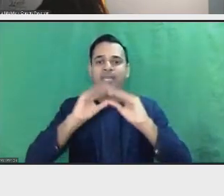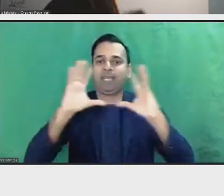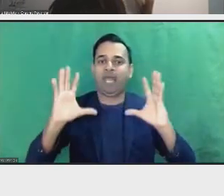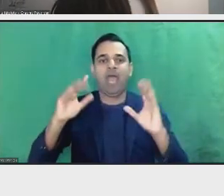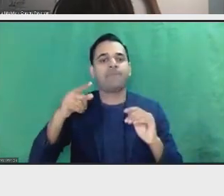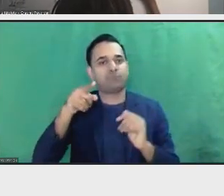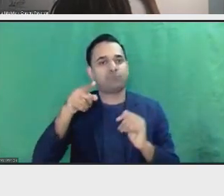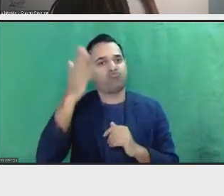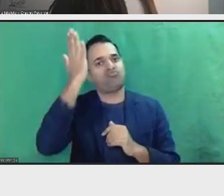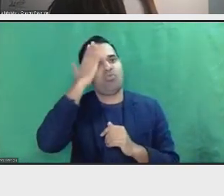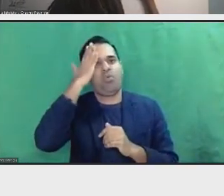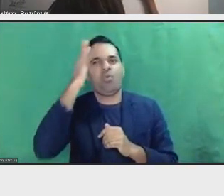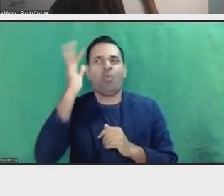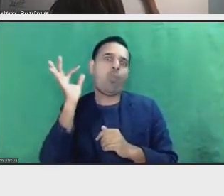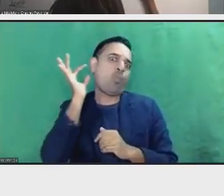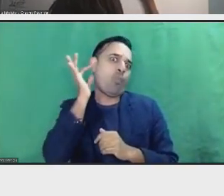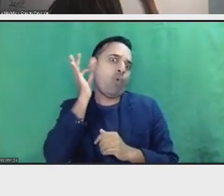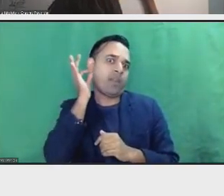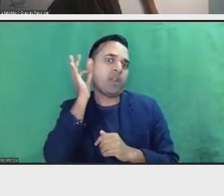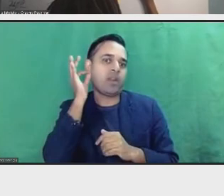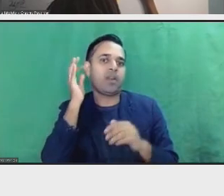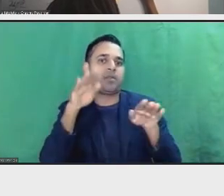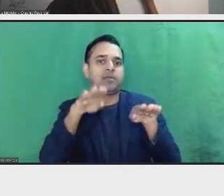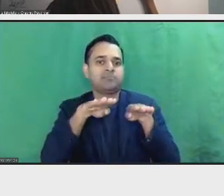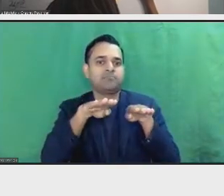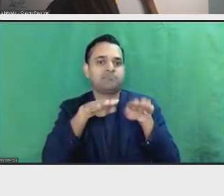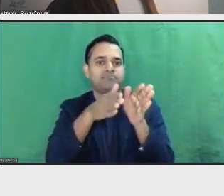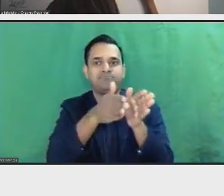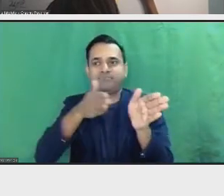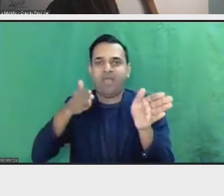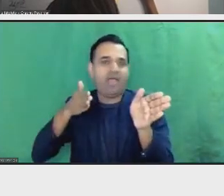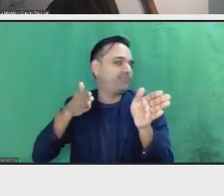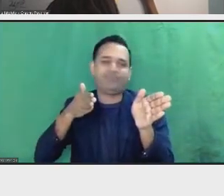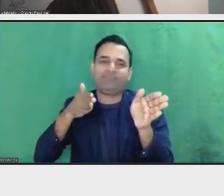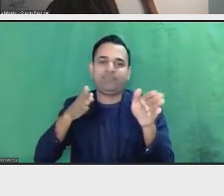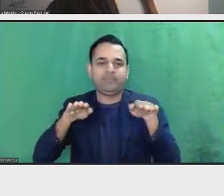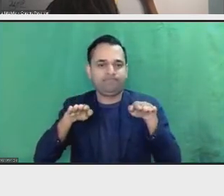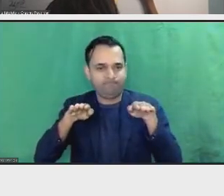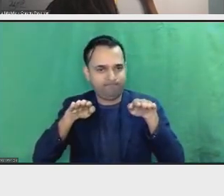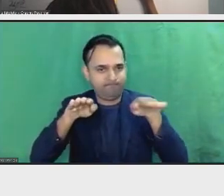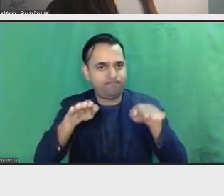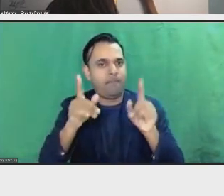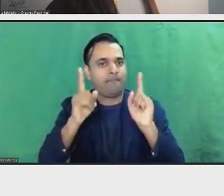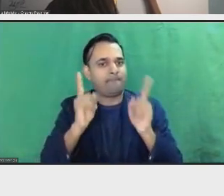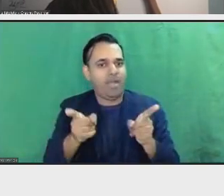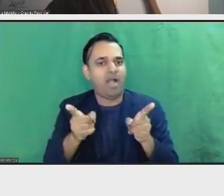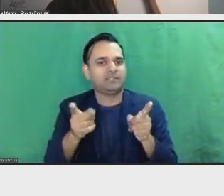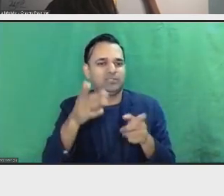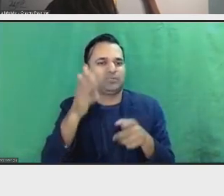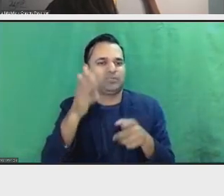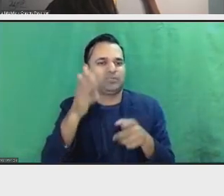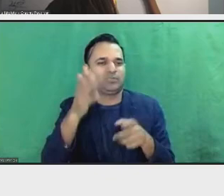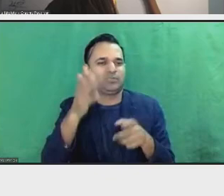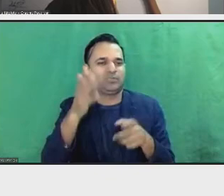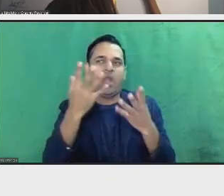conversations concerning biodiversity, especially since women are the most affected by environmental changes, as we have